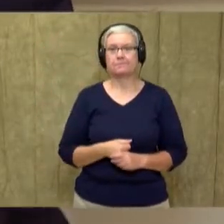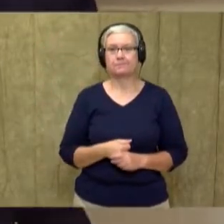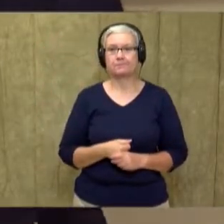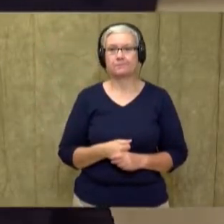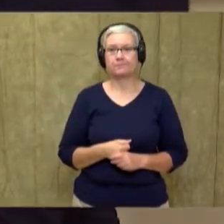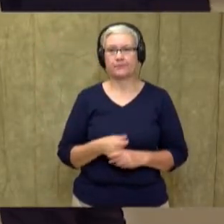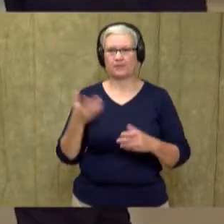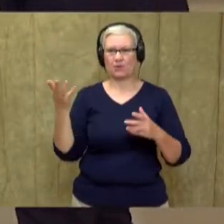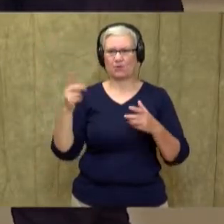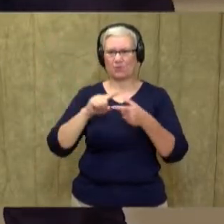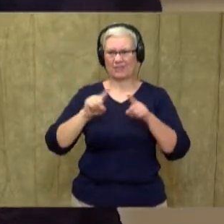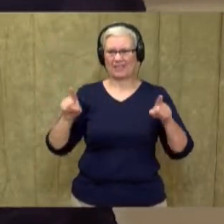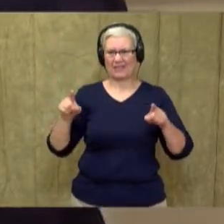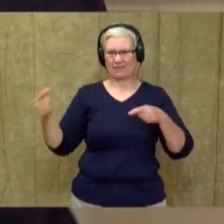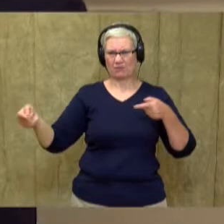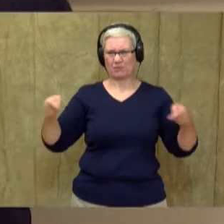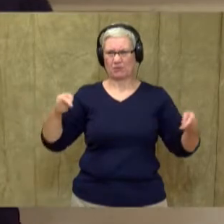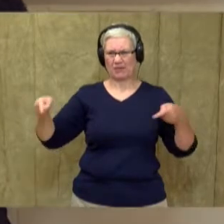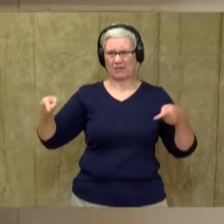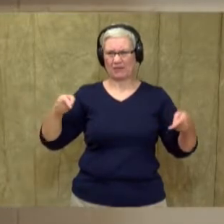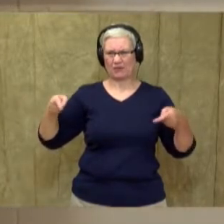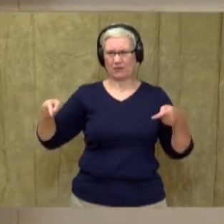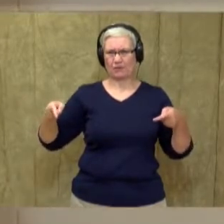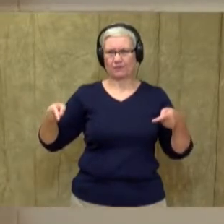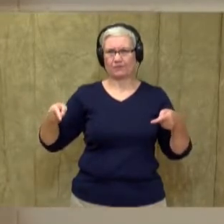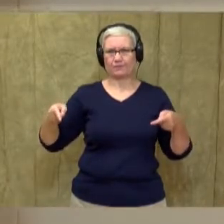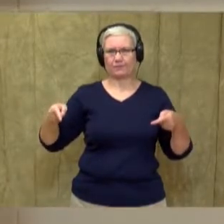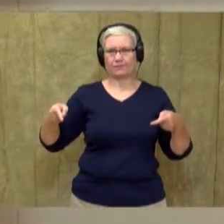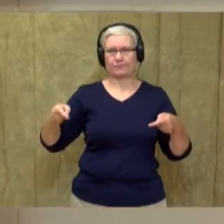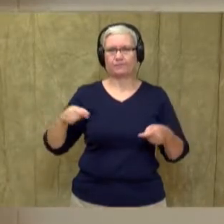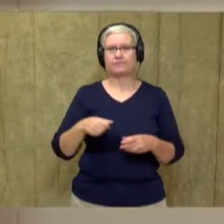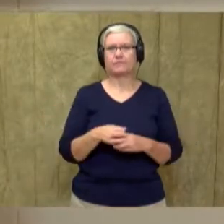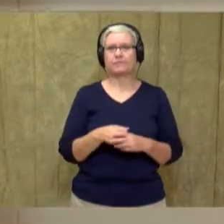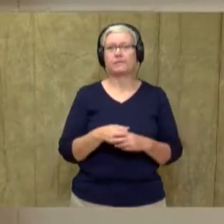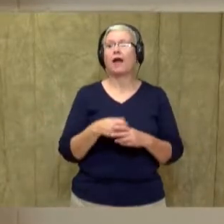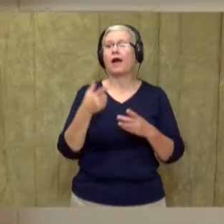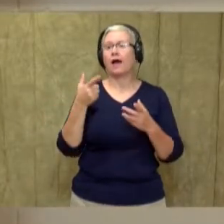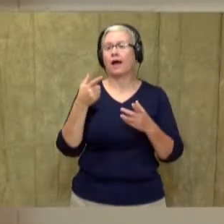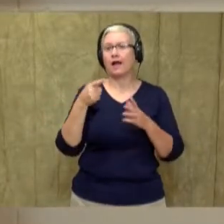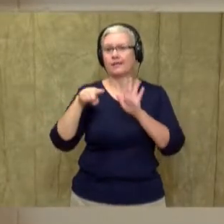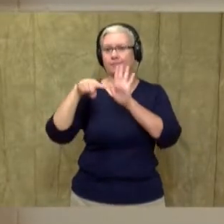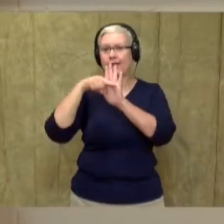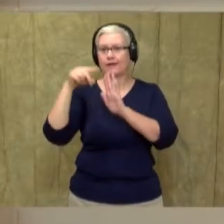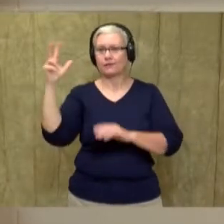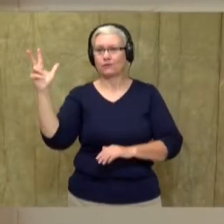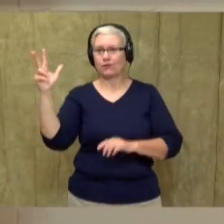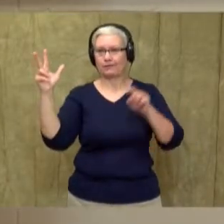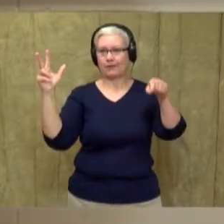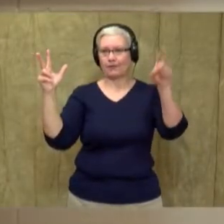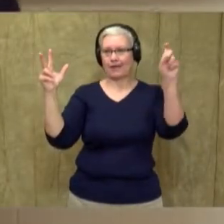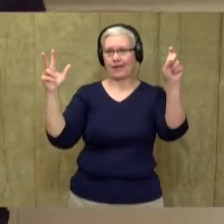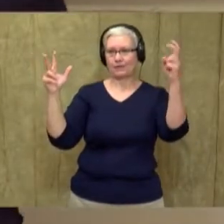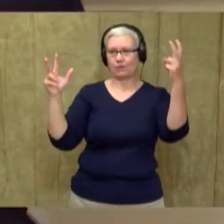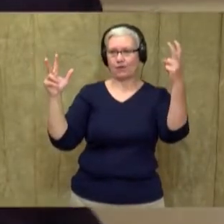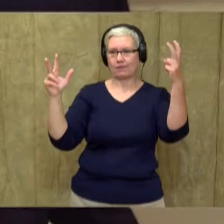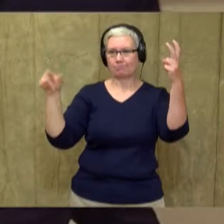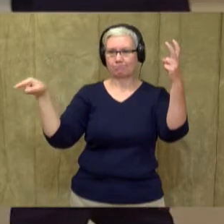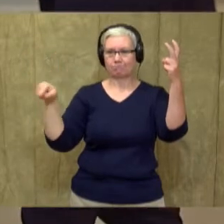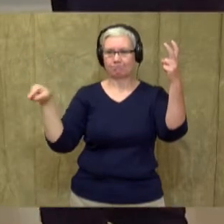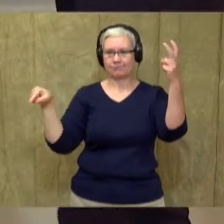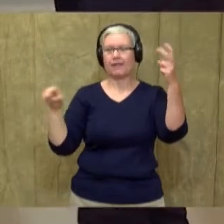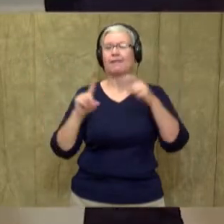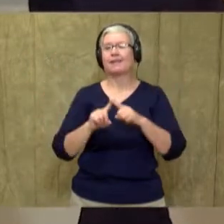for the differences between the two equations, the obvious difference is that this one here has this minus 3 as